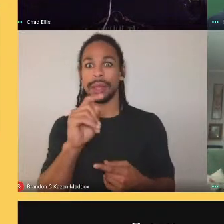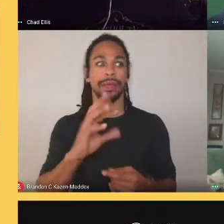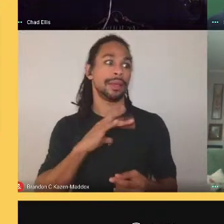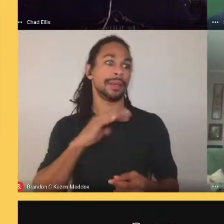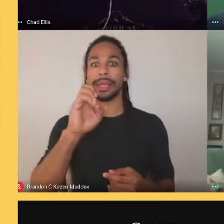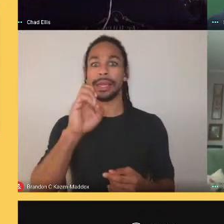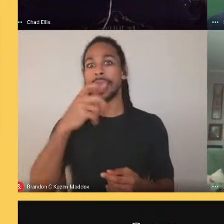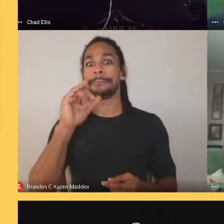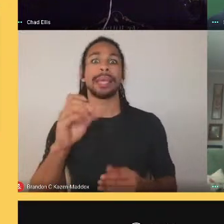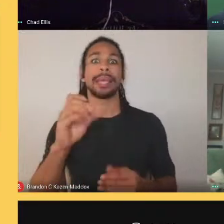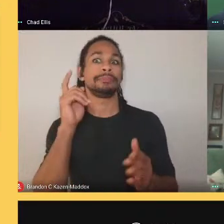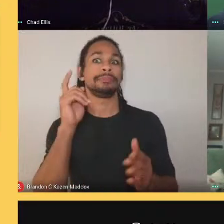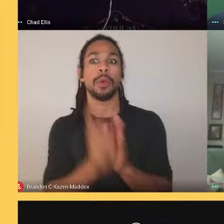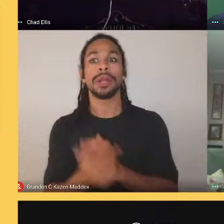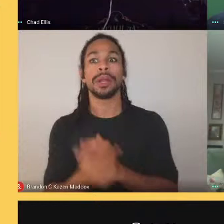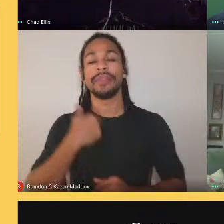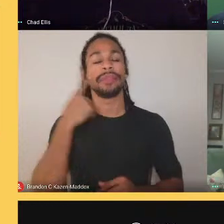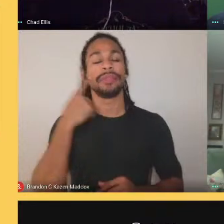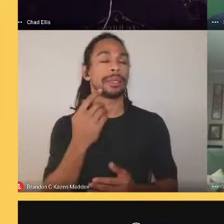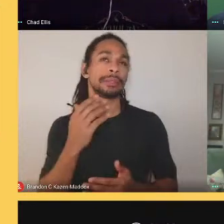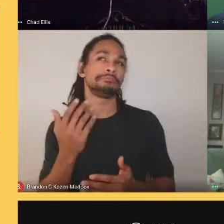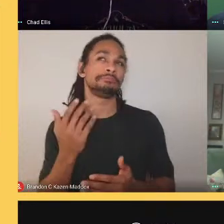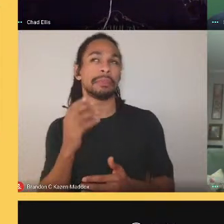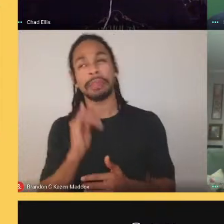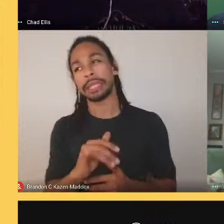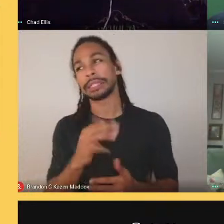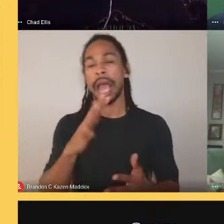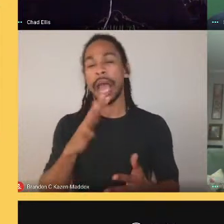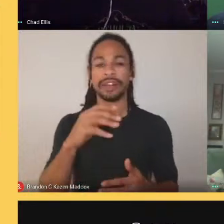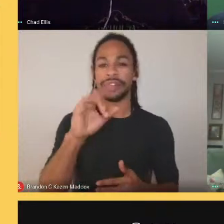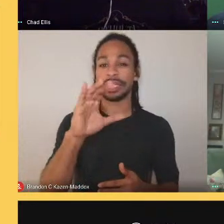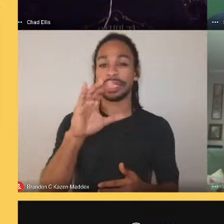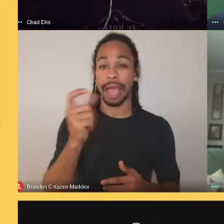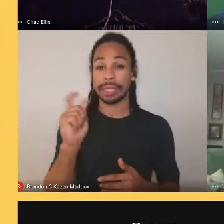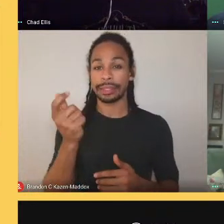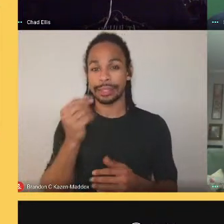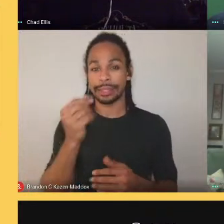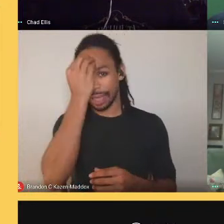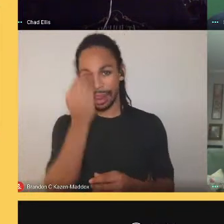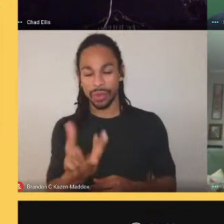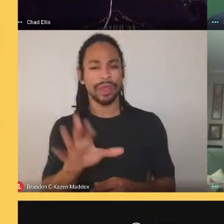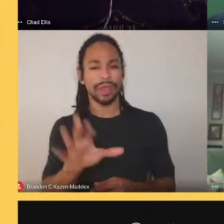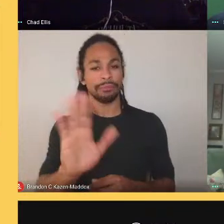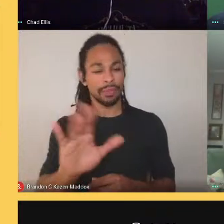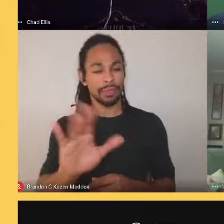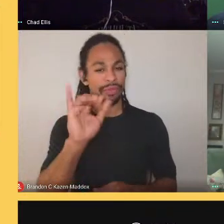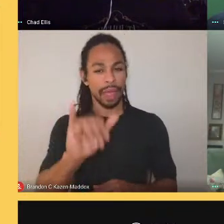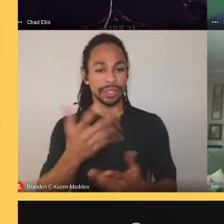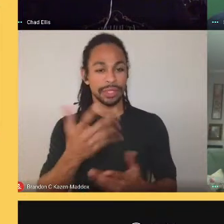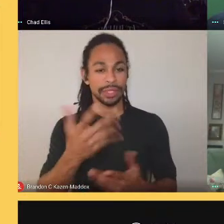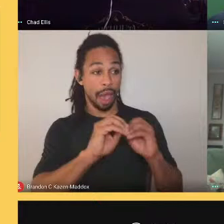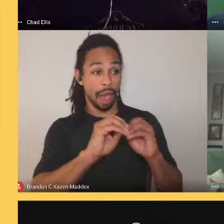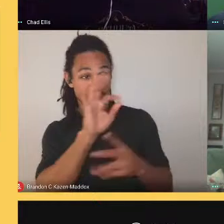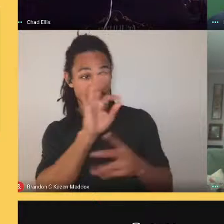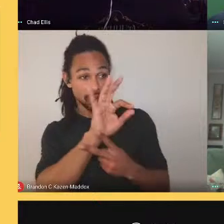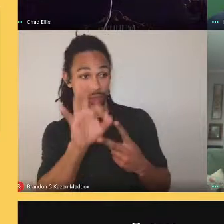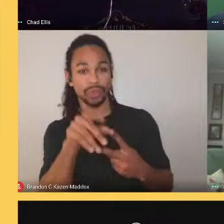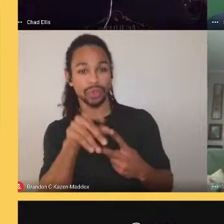the dice telling you, no, that was the obvious choice. You should take the hard route. I bet you can do